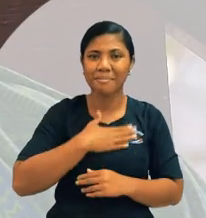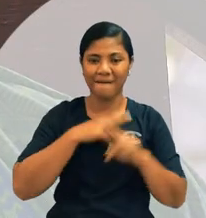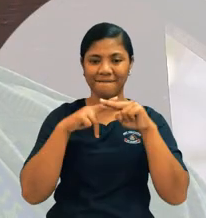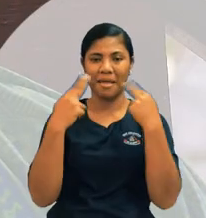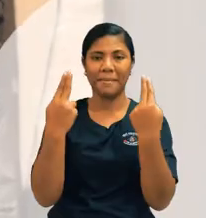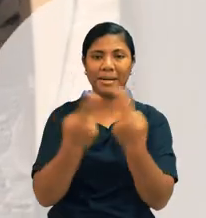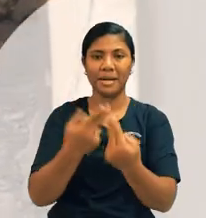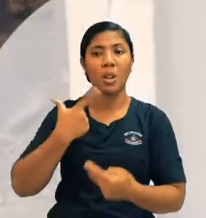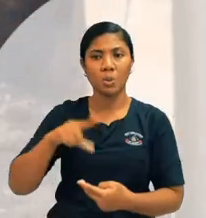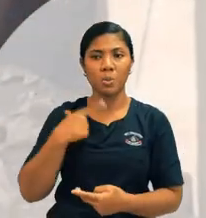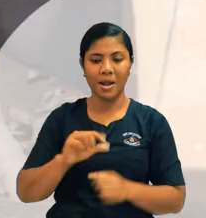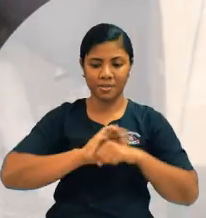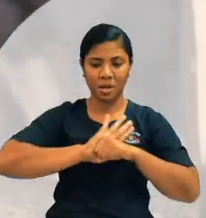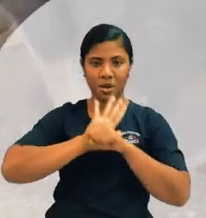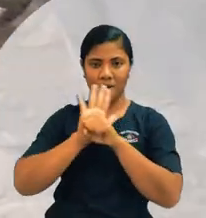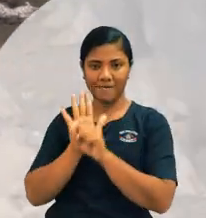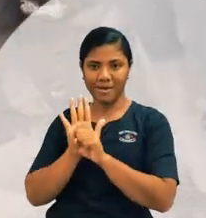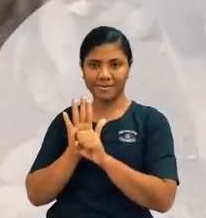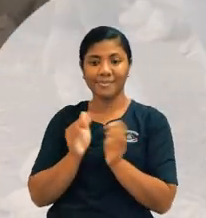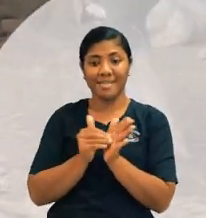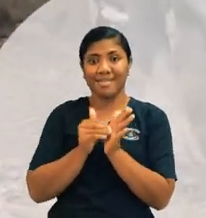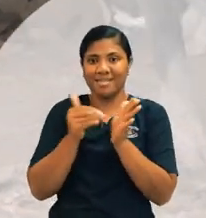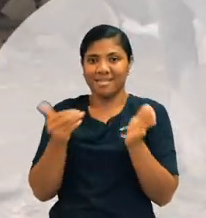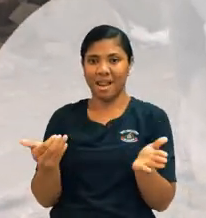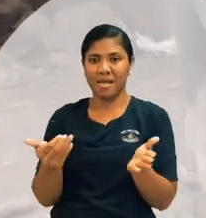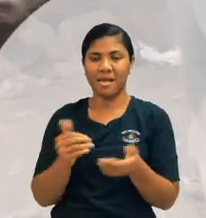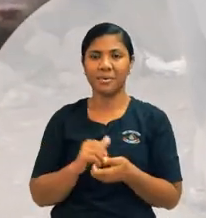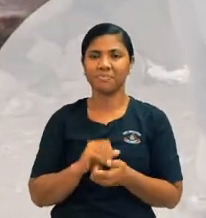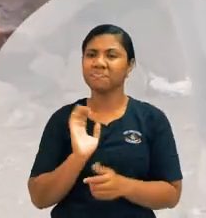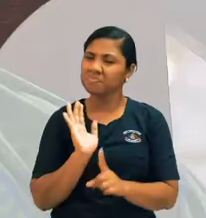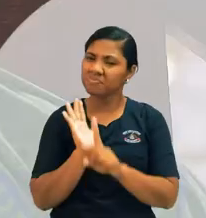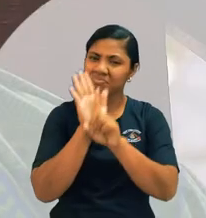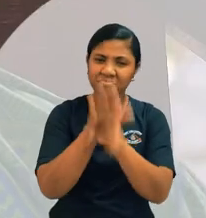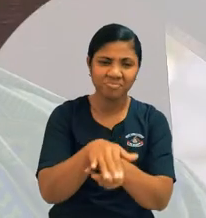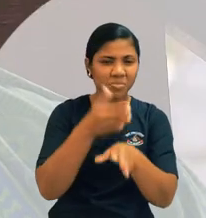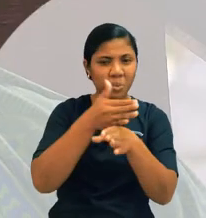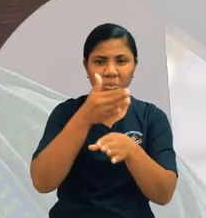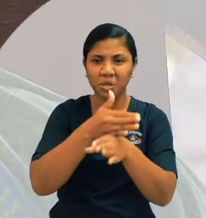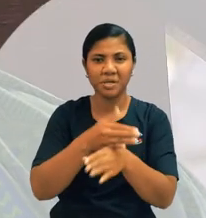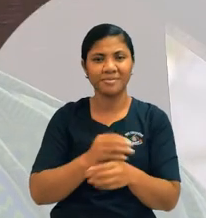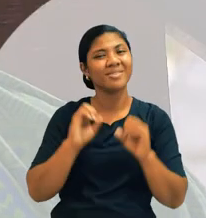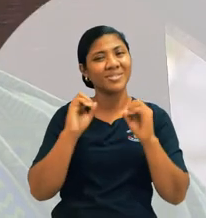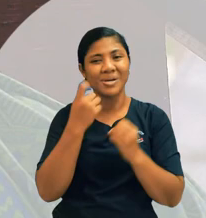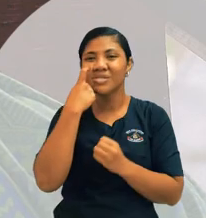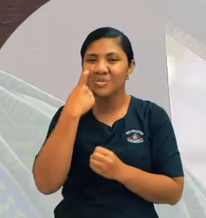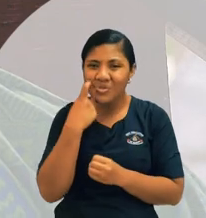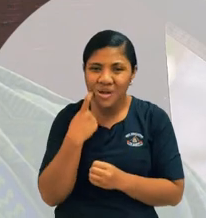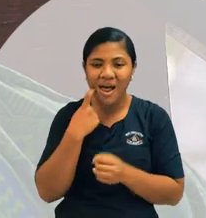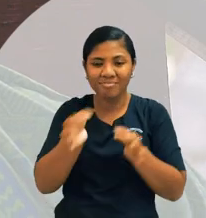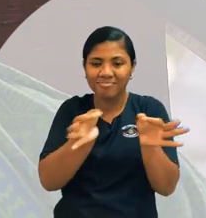ole aunga aila ia pela ole me lo me atua olo ma me ole fata ole me sili ola ia se sifiso